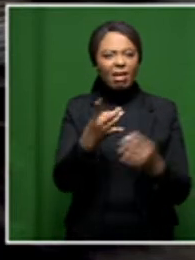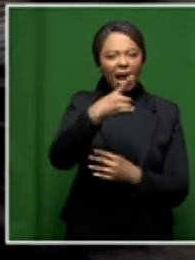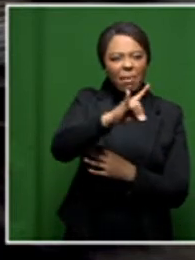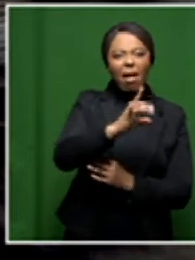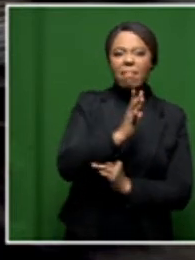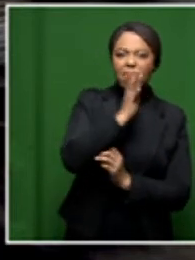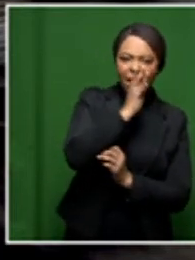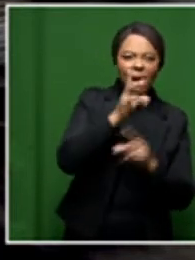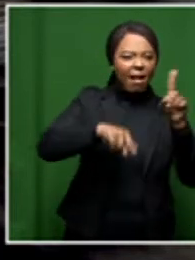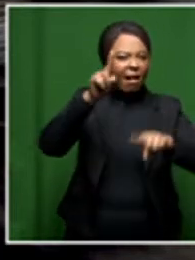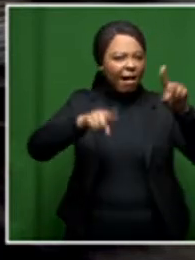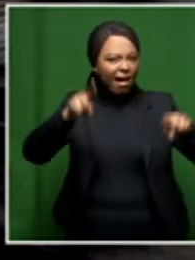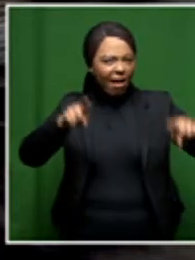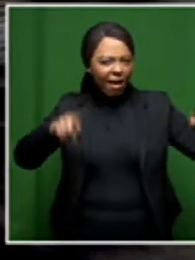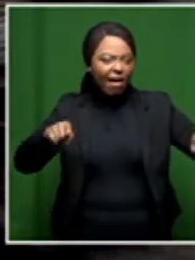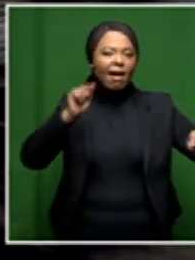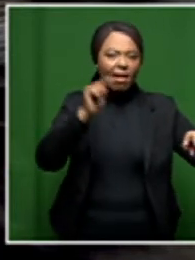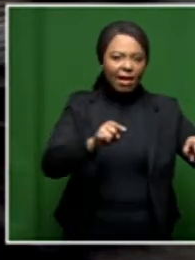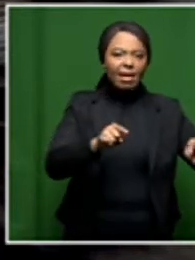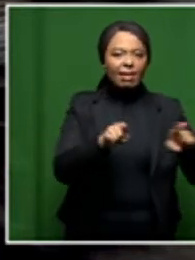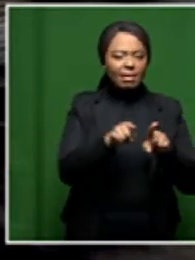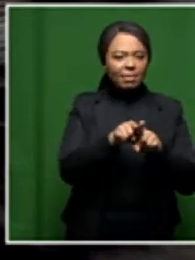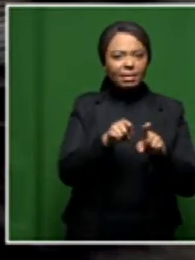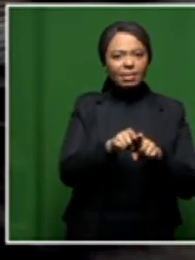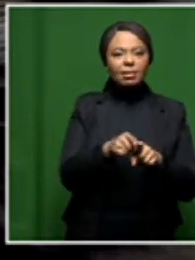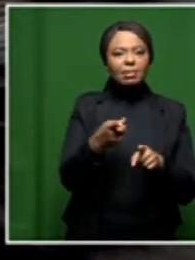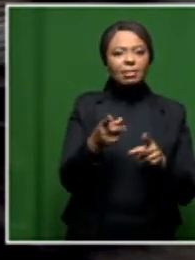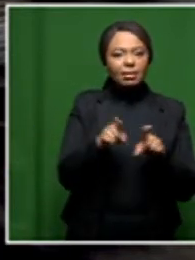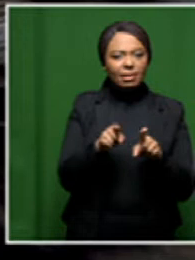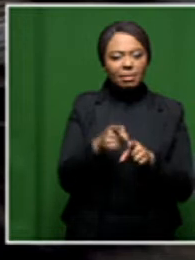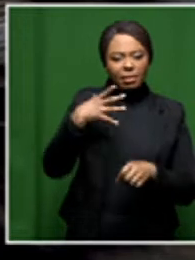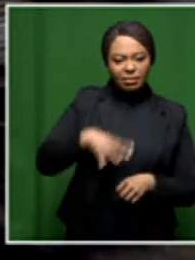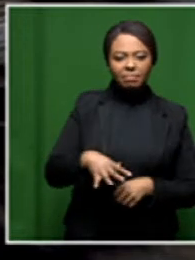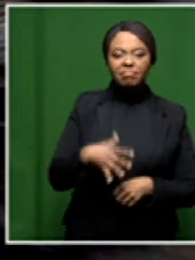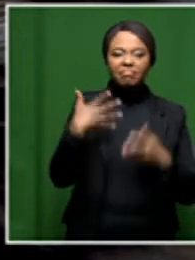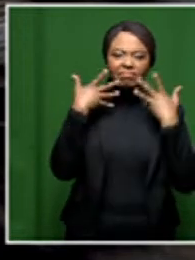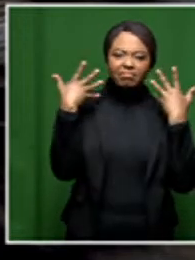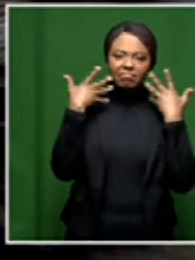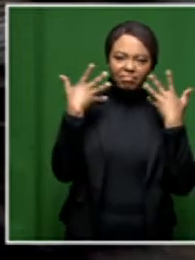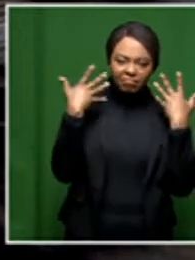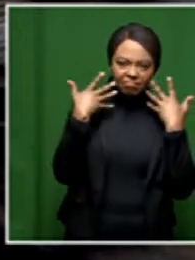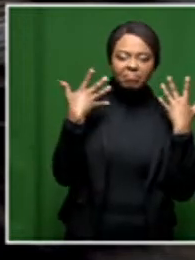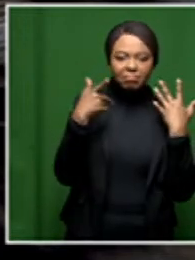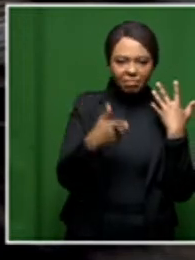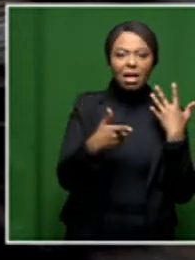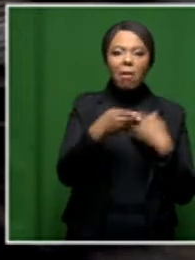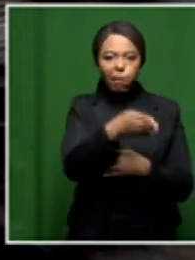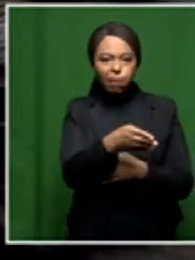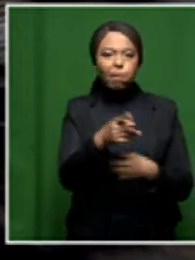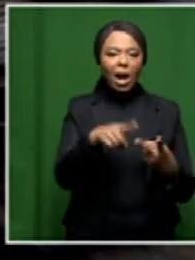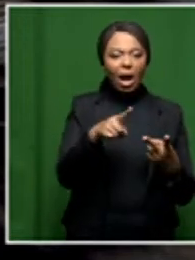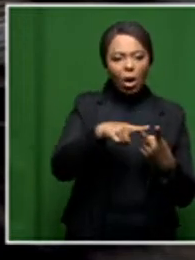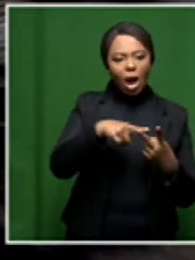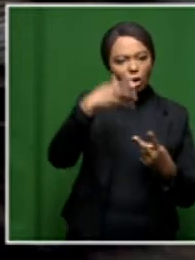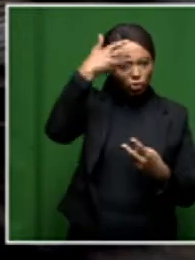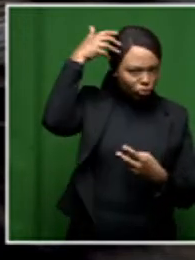got a lot of cats, especially leopard, which is what our safaris are based on, as well as lion, wild dog, and so